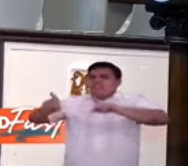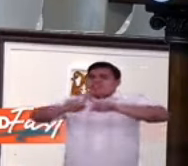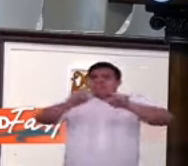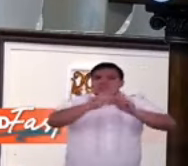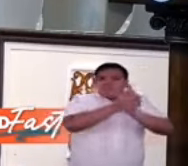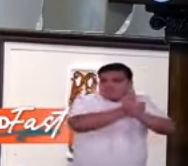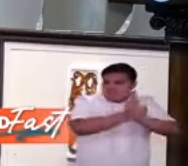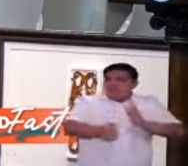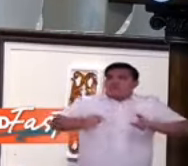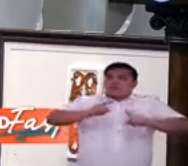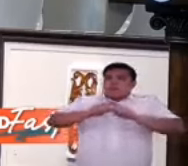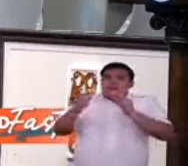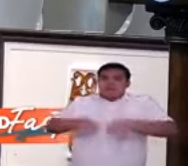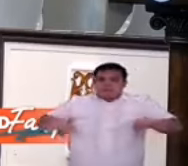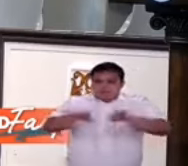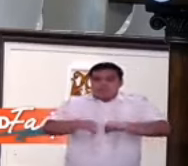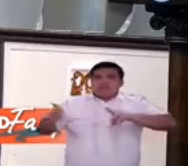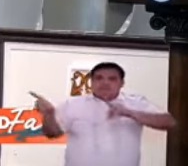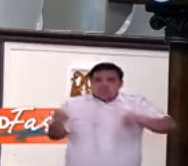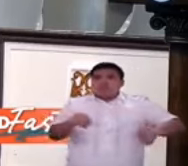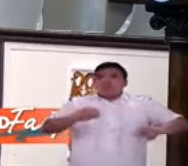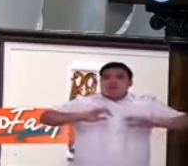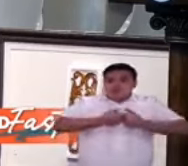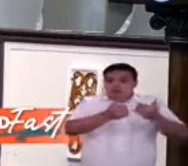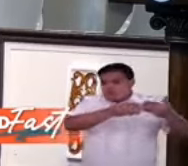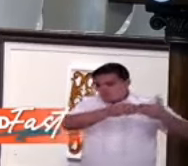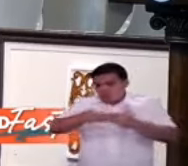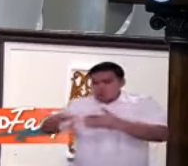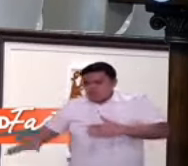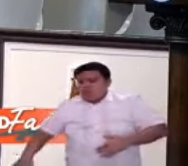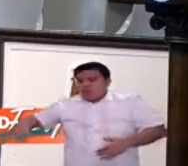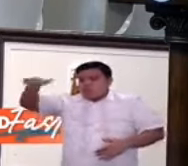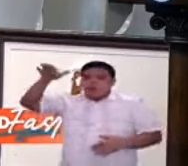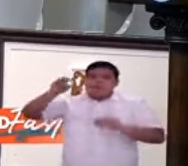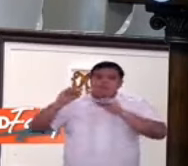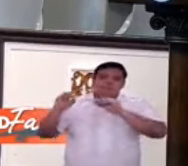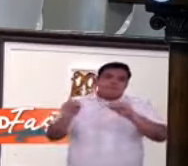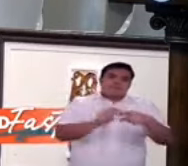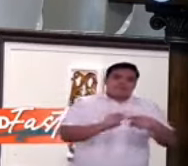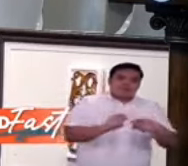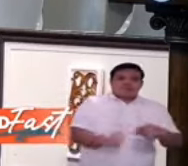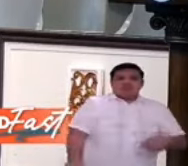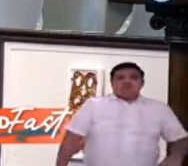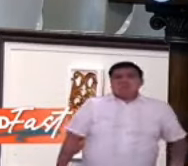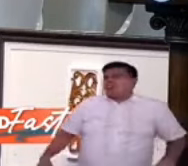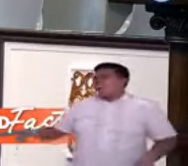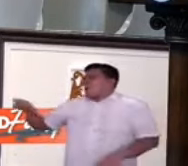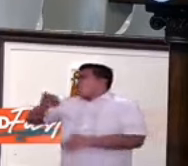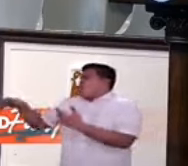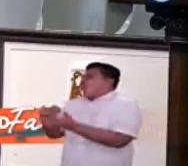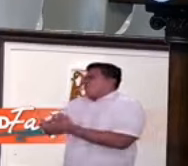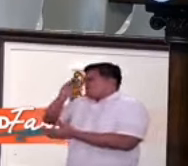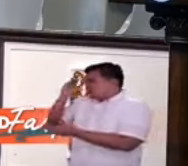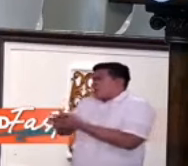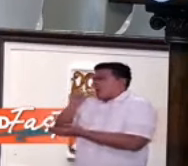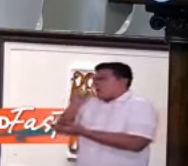out which way your child is so that you can guide them in the way they should go. Dili tanan anak mahimong pastor.